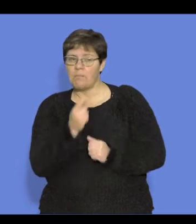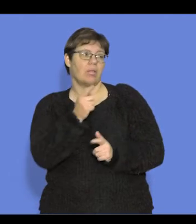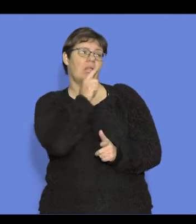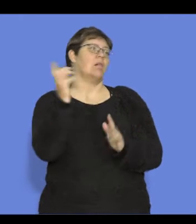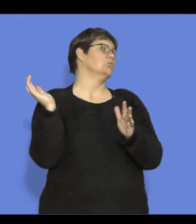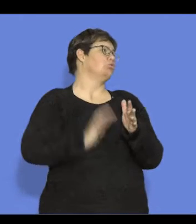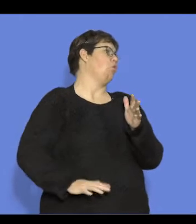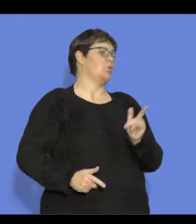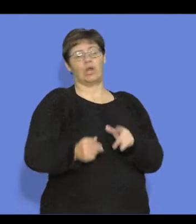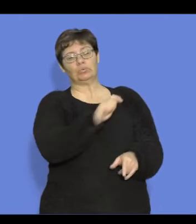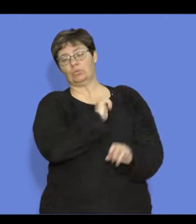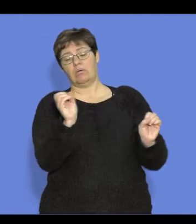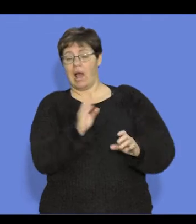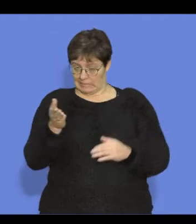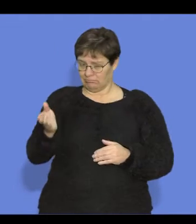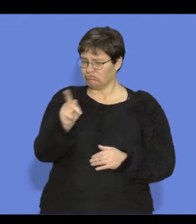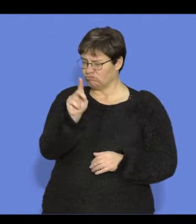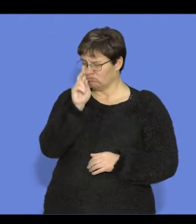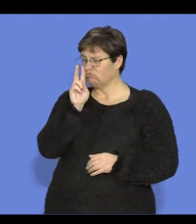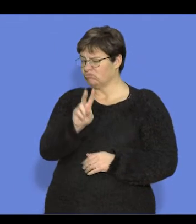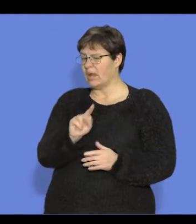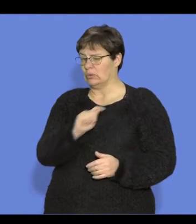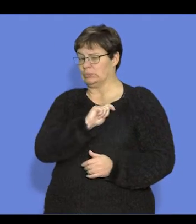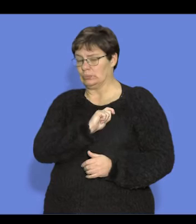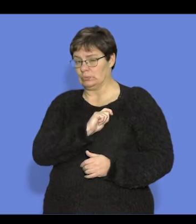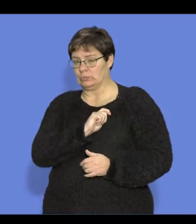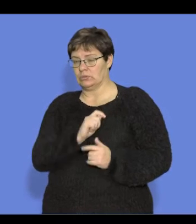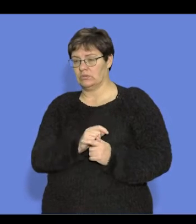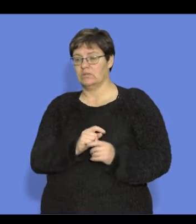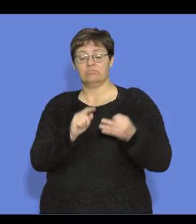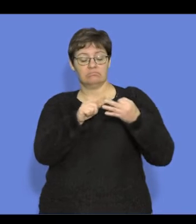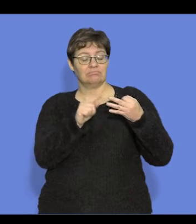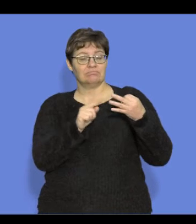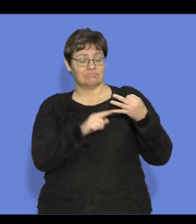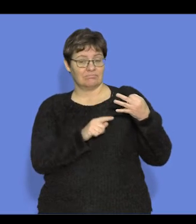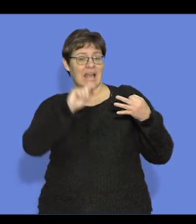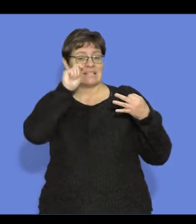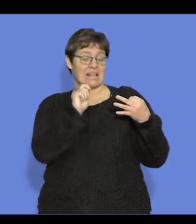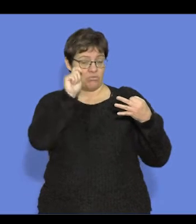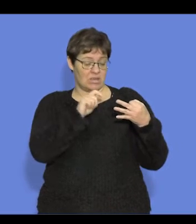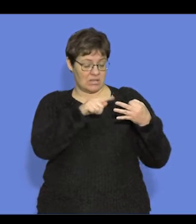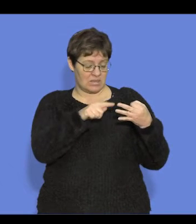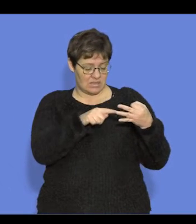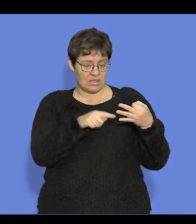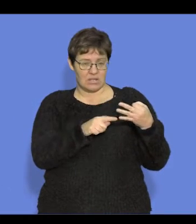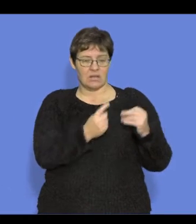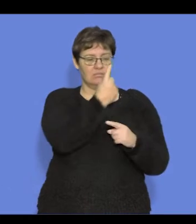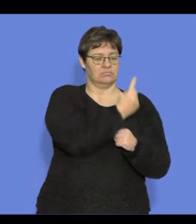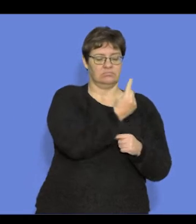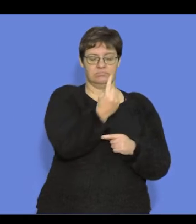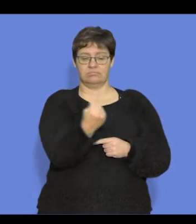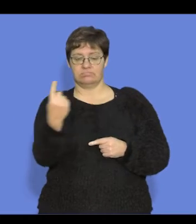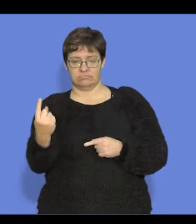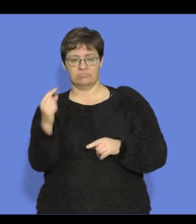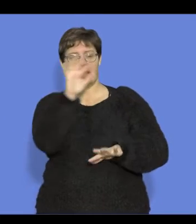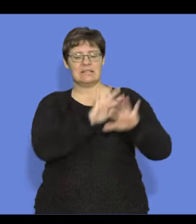stories. And in this experiment, celery, 3 pieces of celery, are placed in different dye substances.